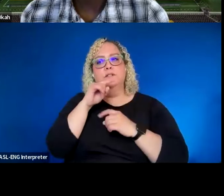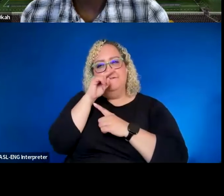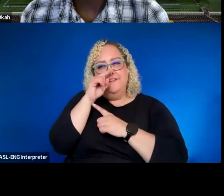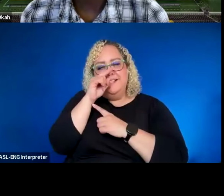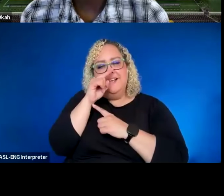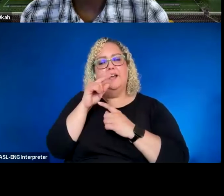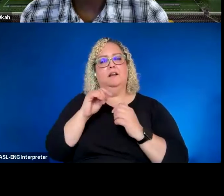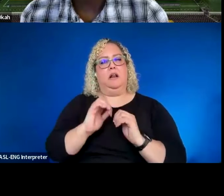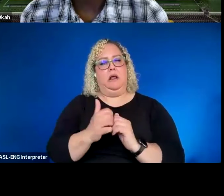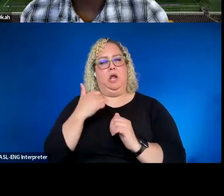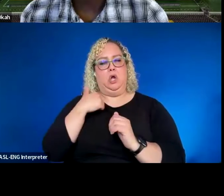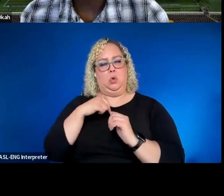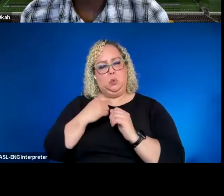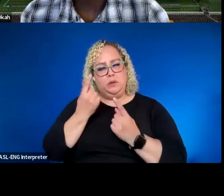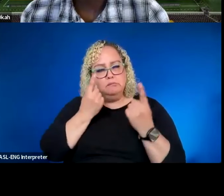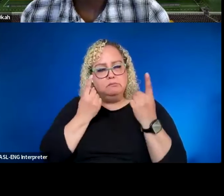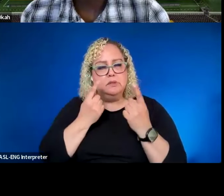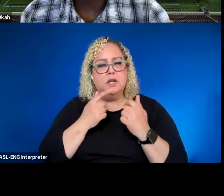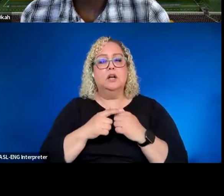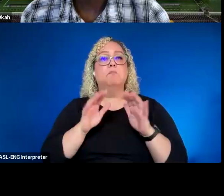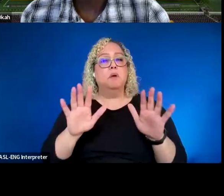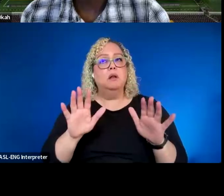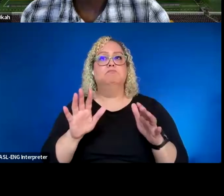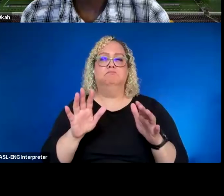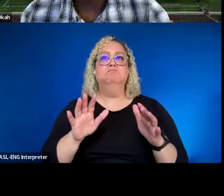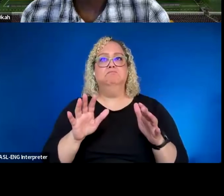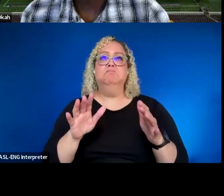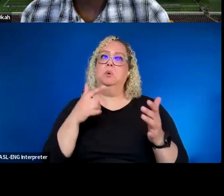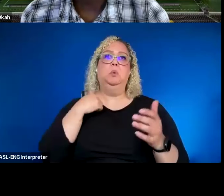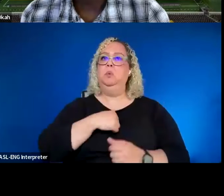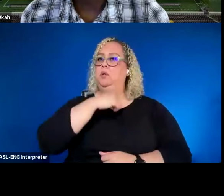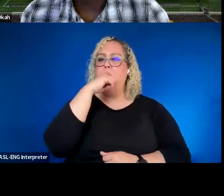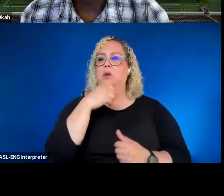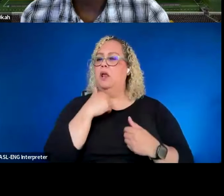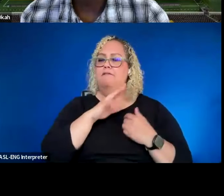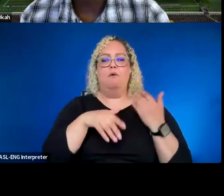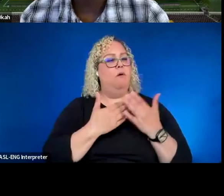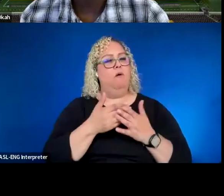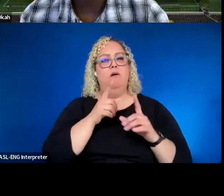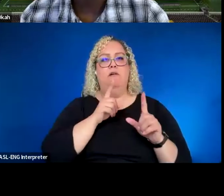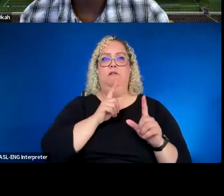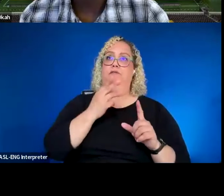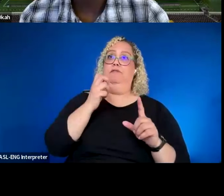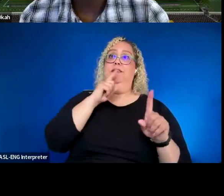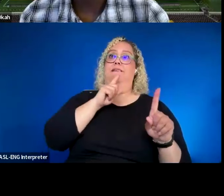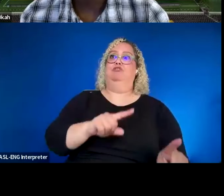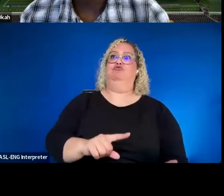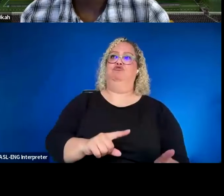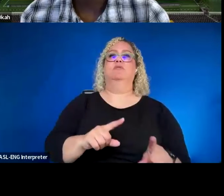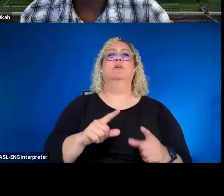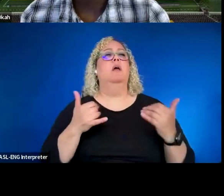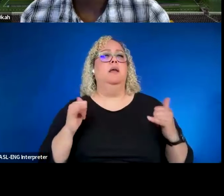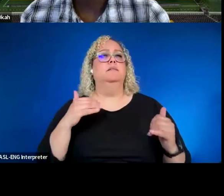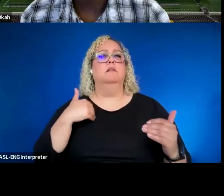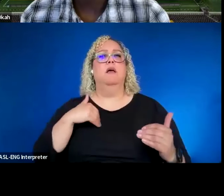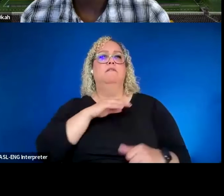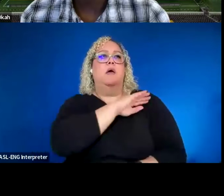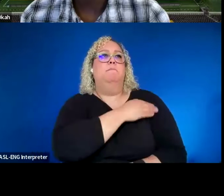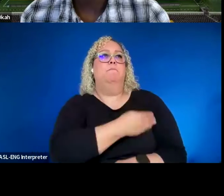don't have all the answers, right? And there are still power dynamics that are not going to go away from organized